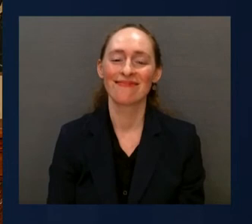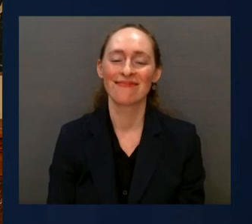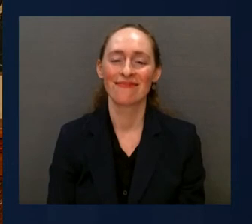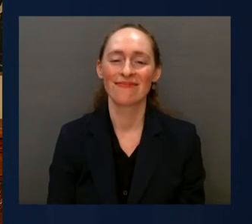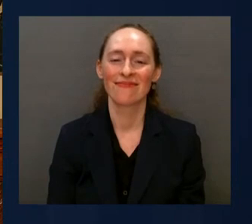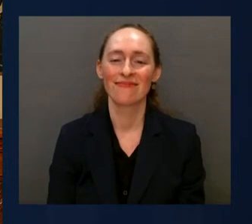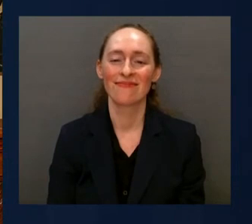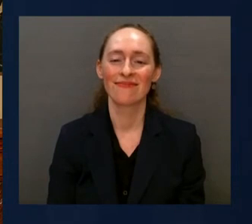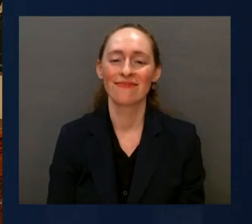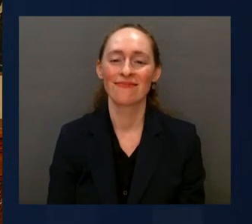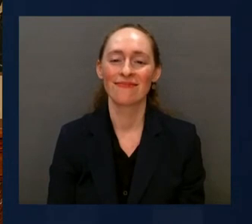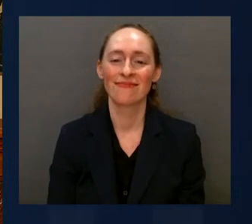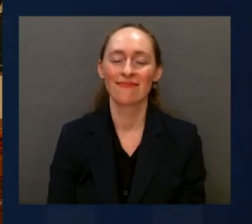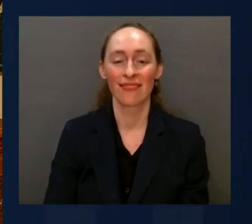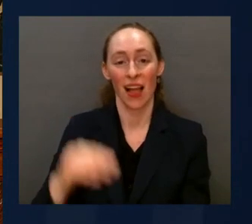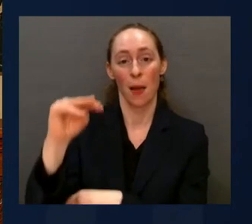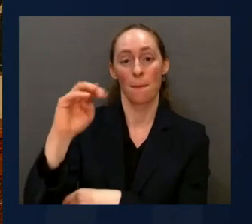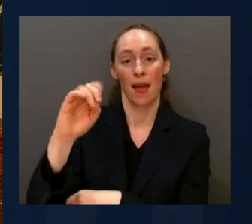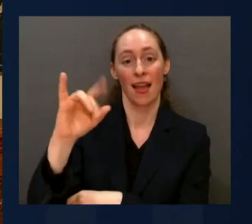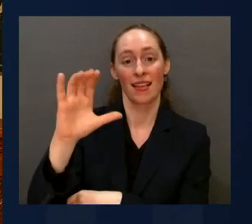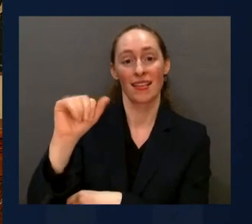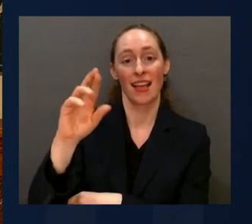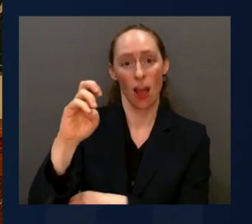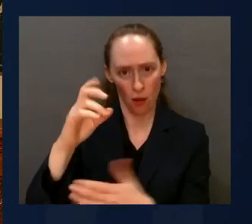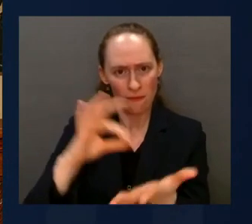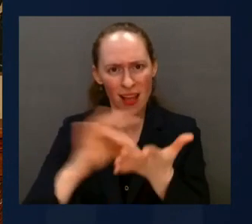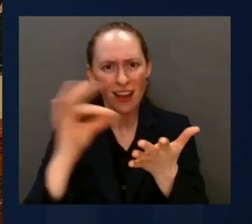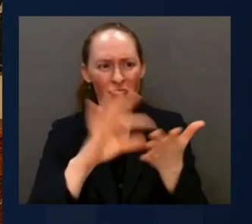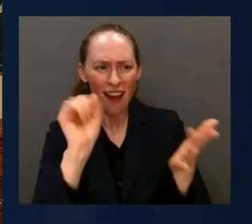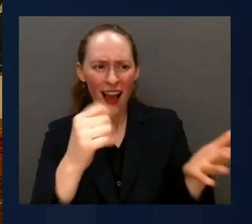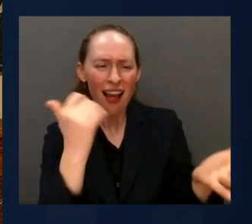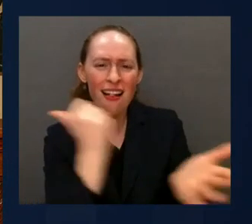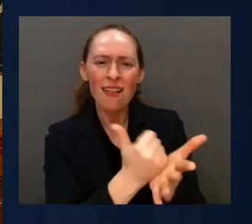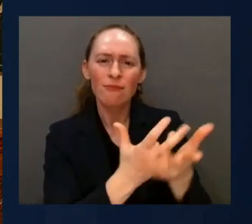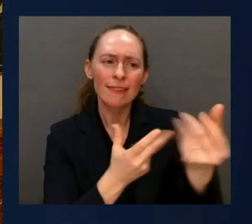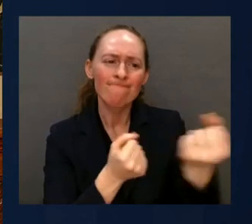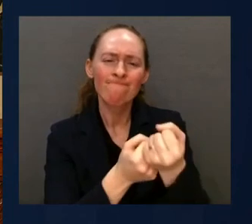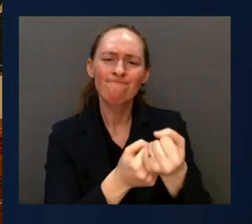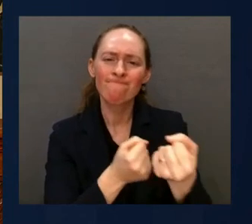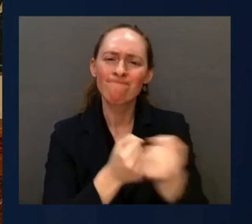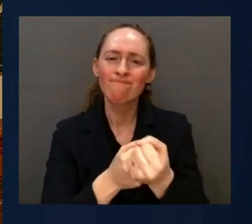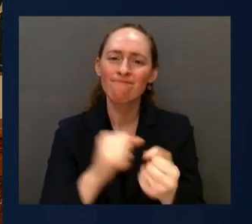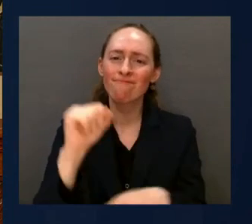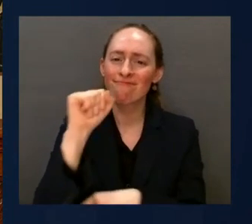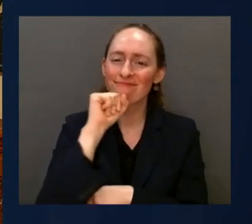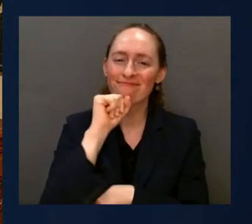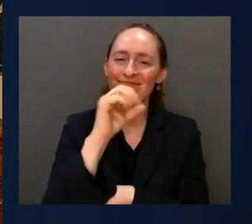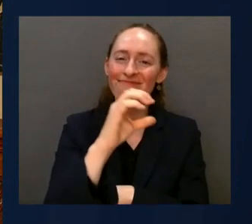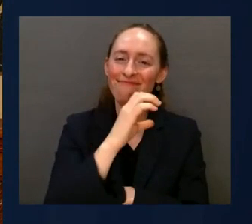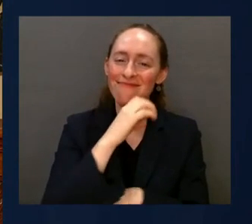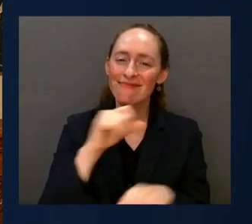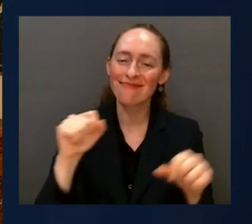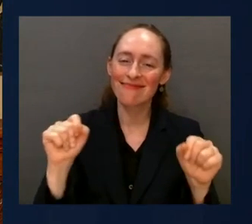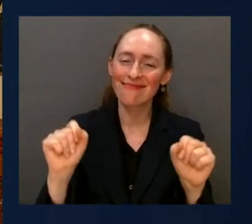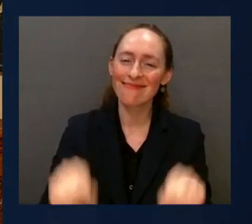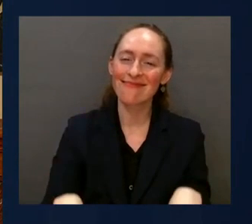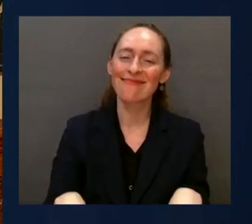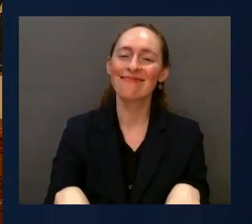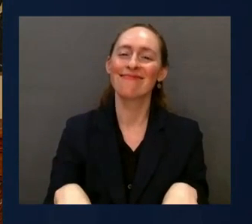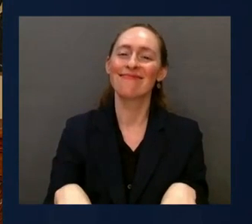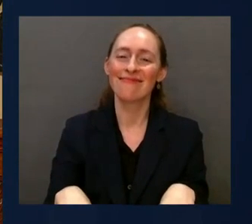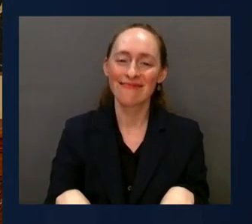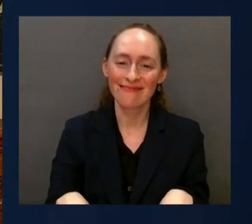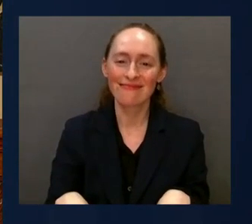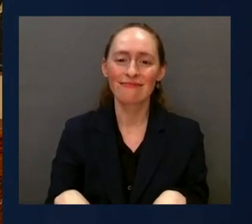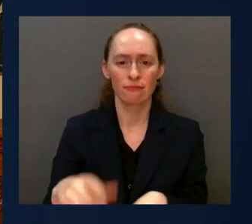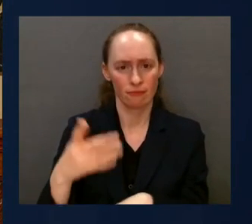what? Instead of paying $400 or $500 a month, you're paying $15. That's a lot of savings for the federal government. And by the